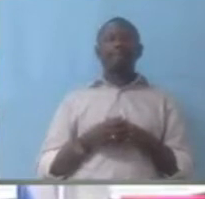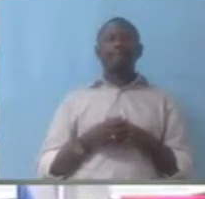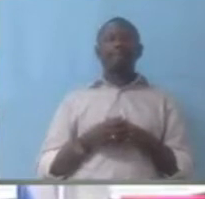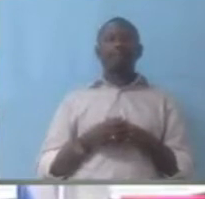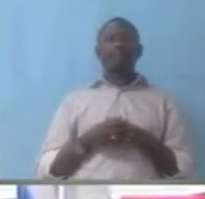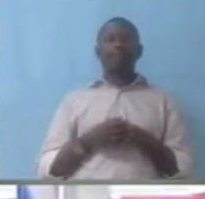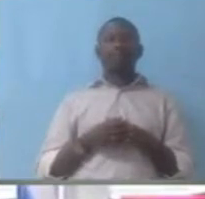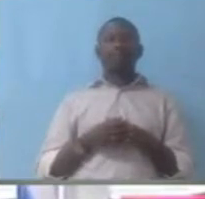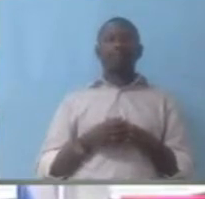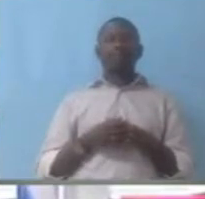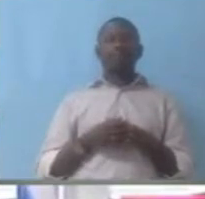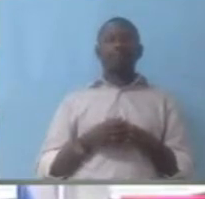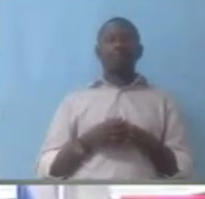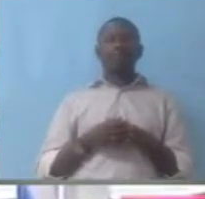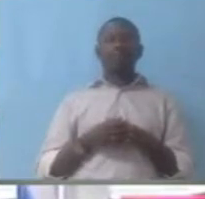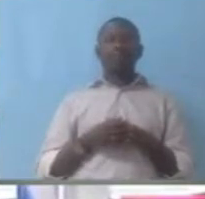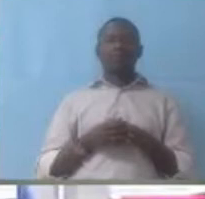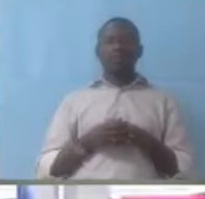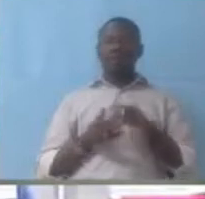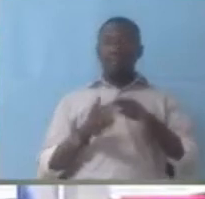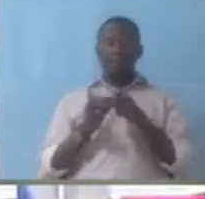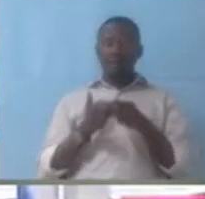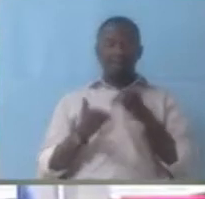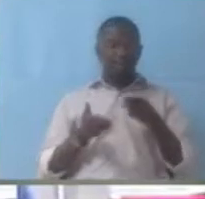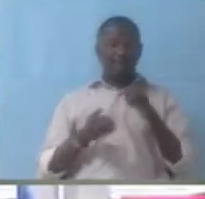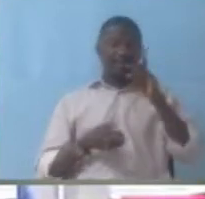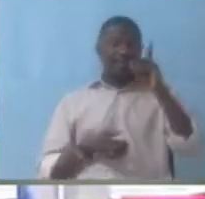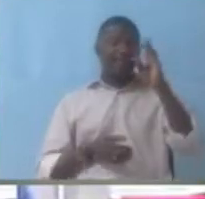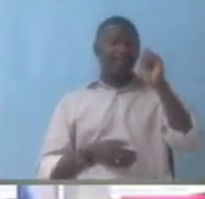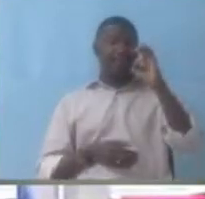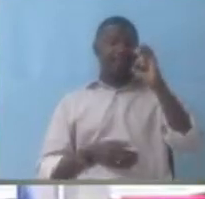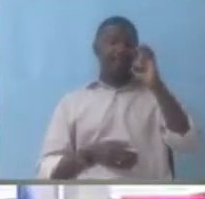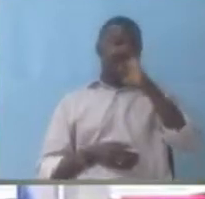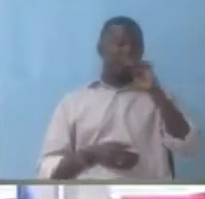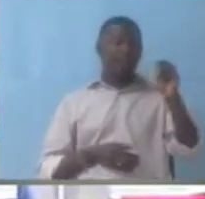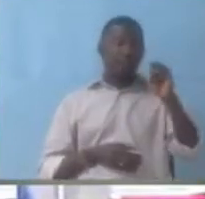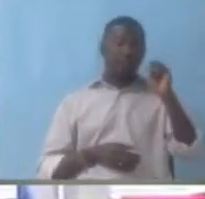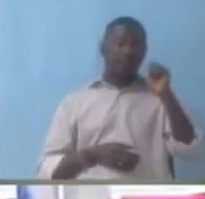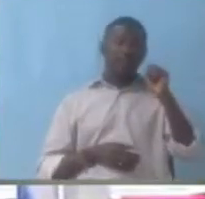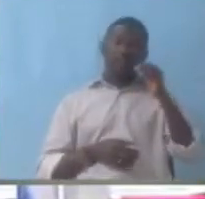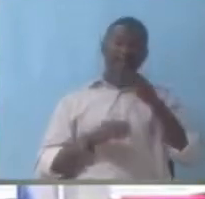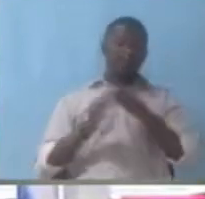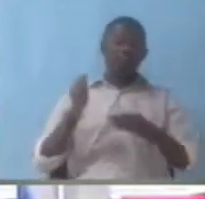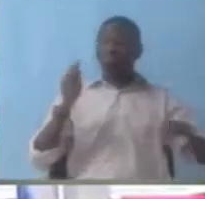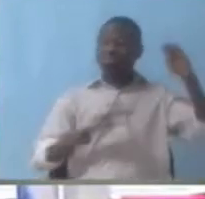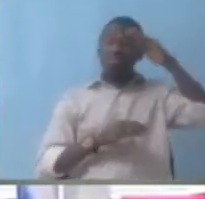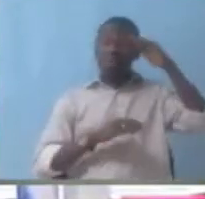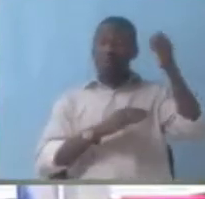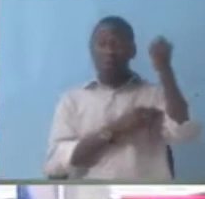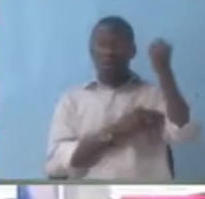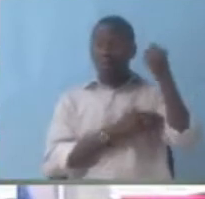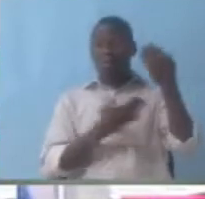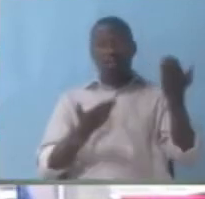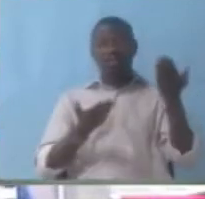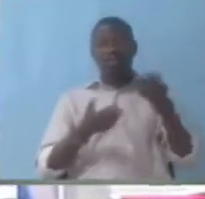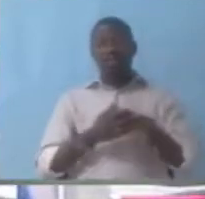constitution. However, the decree superseded them. But hani wabe, decree le nata sembo soto katambi wo luwa buko badi.